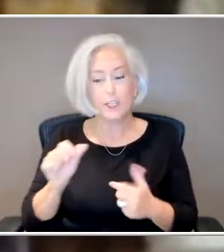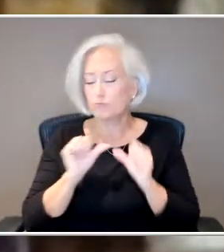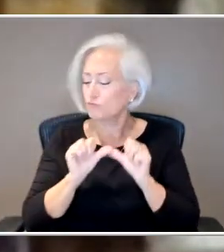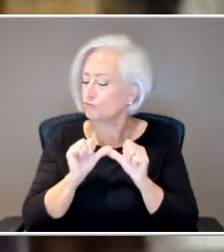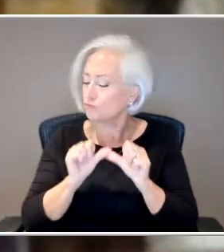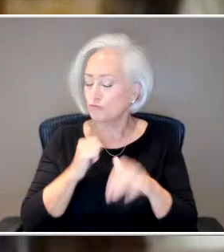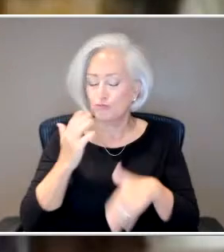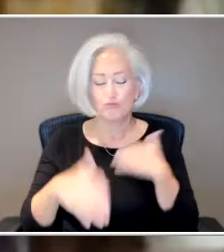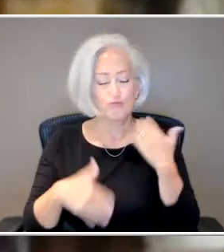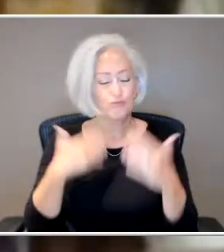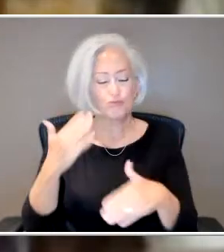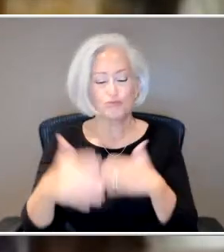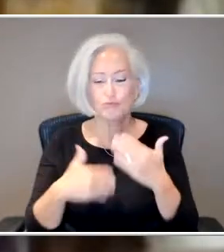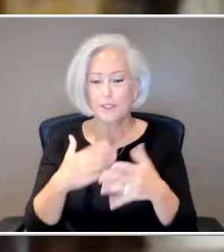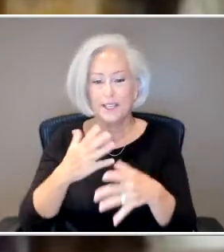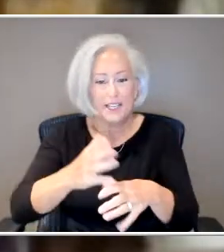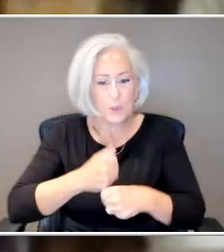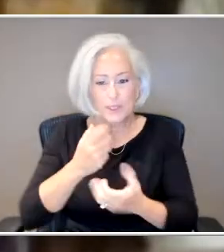I think